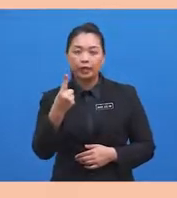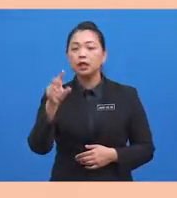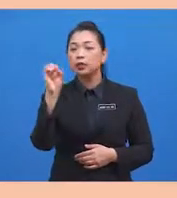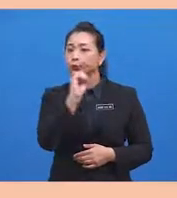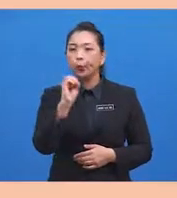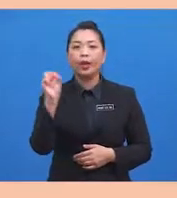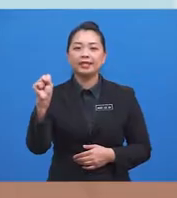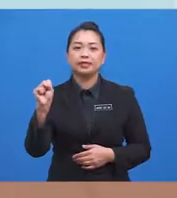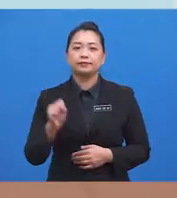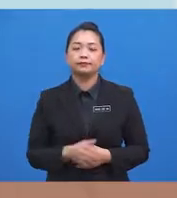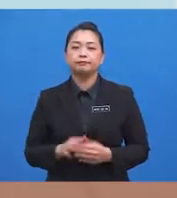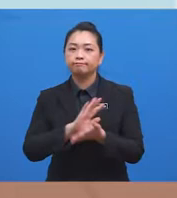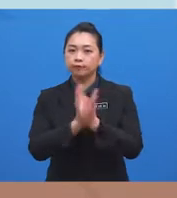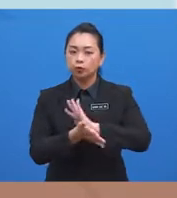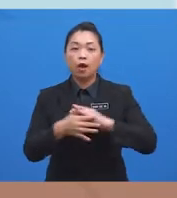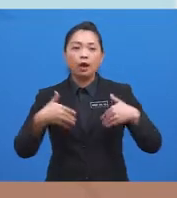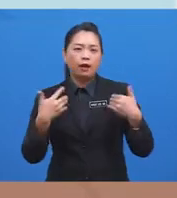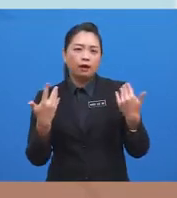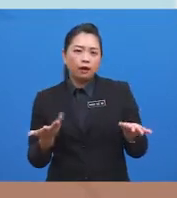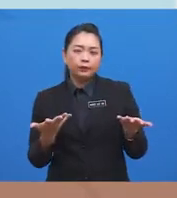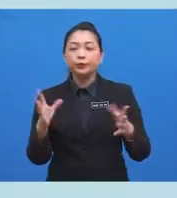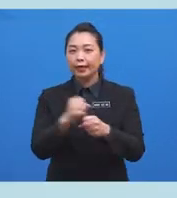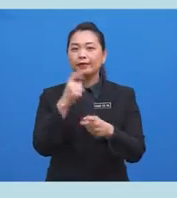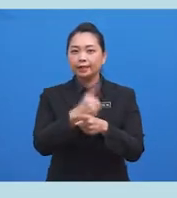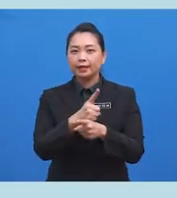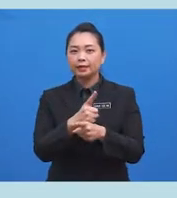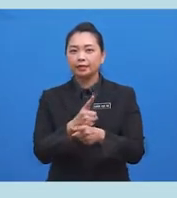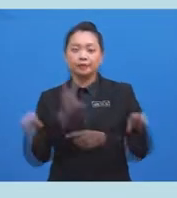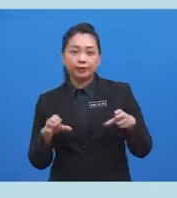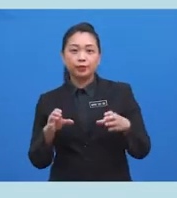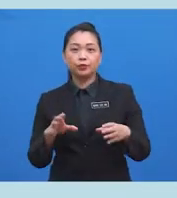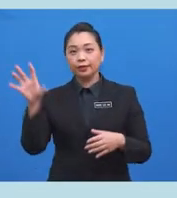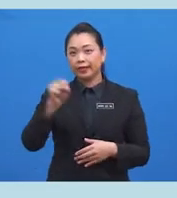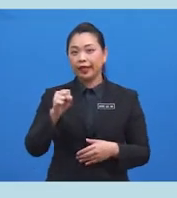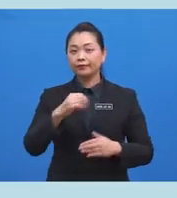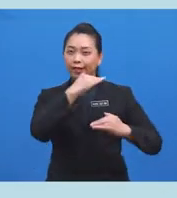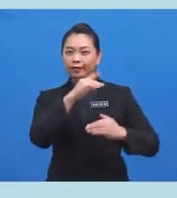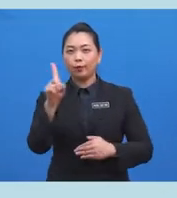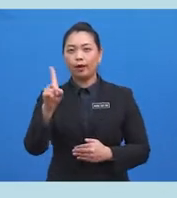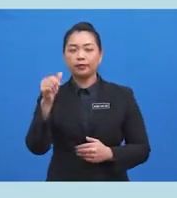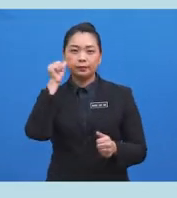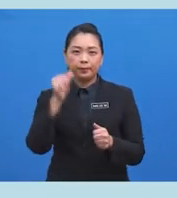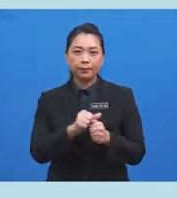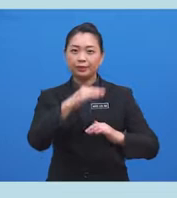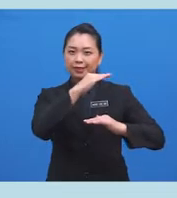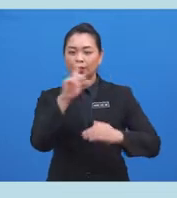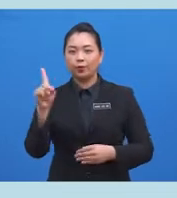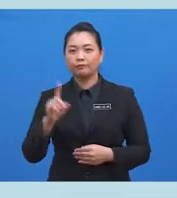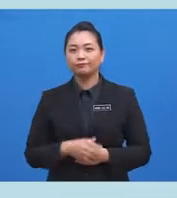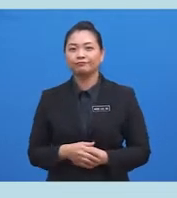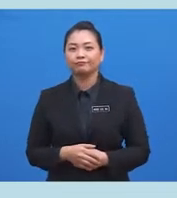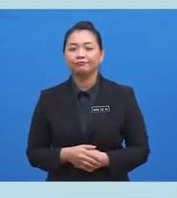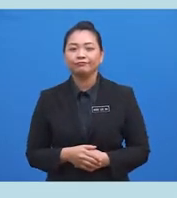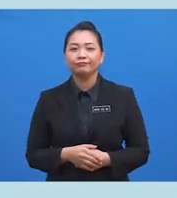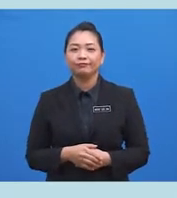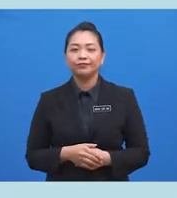G-U-E-S-T. So, how many did you get right? Did you achieve target one? Remember target one? Well,